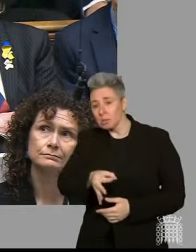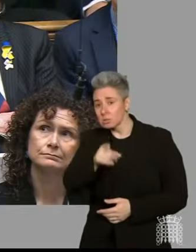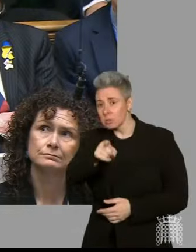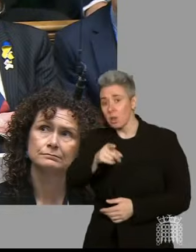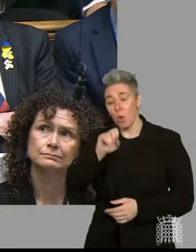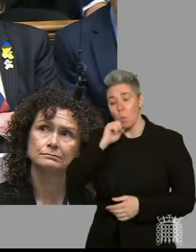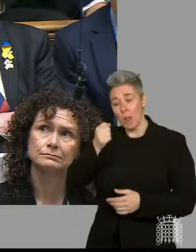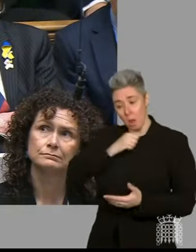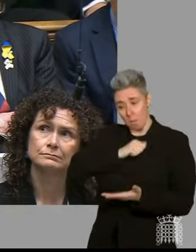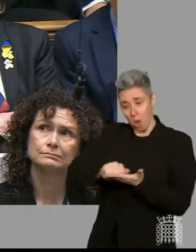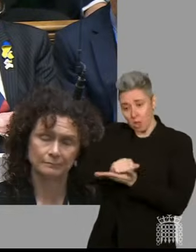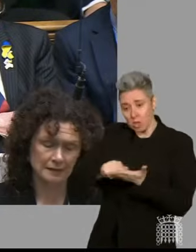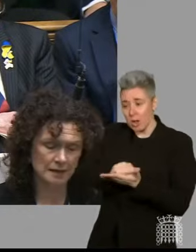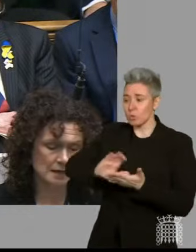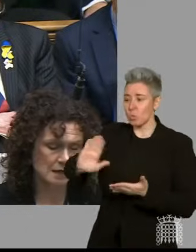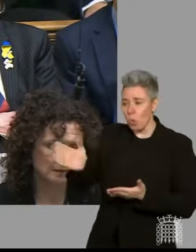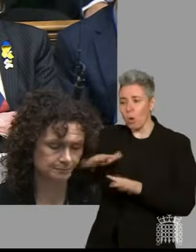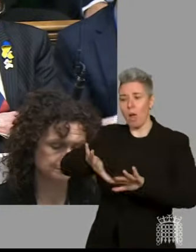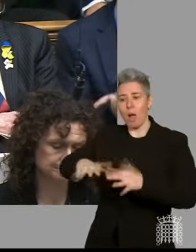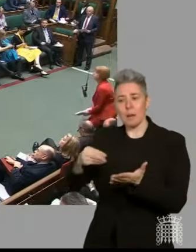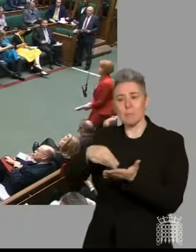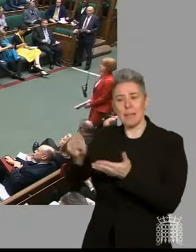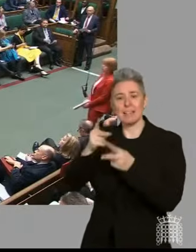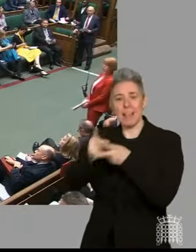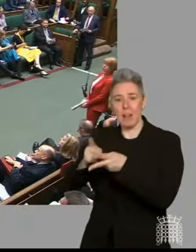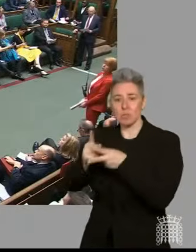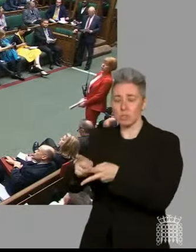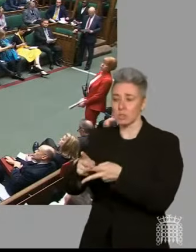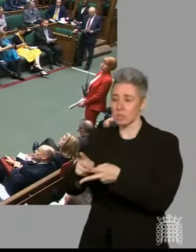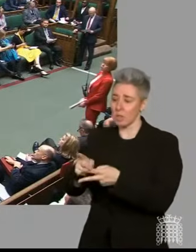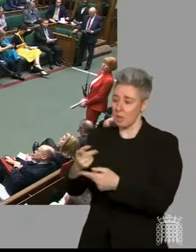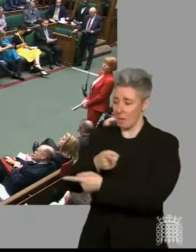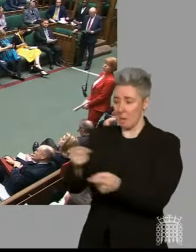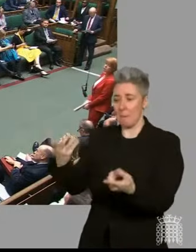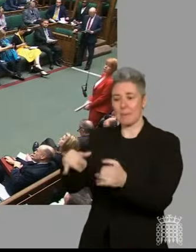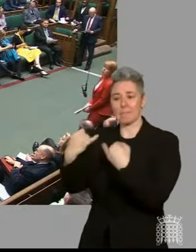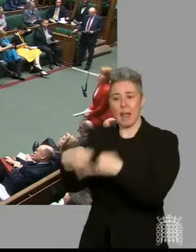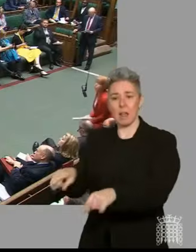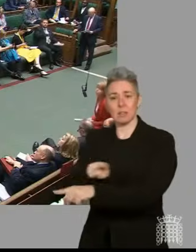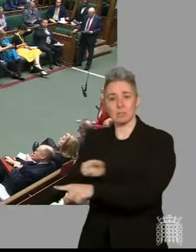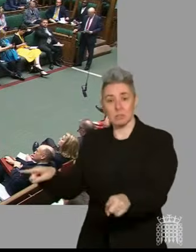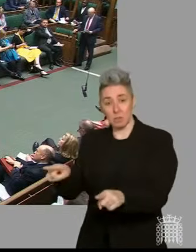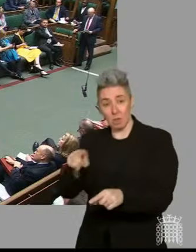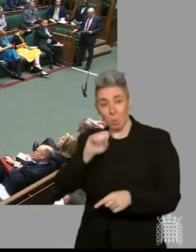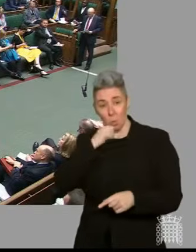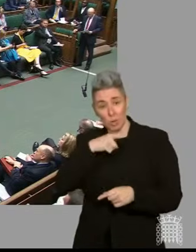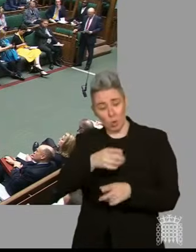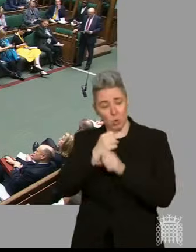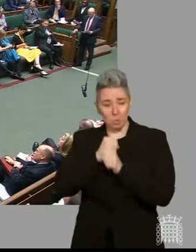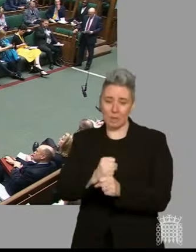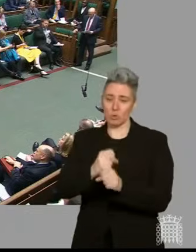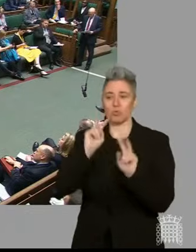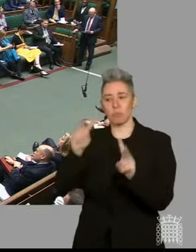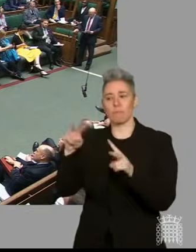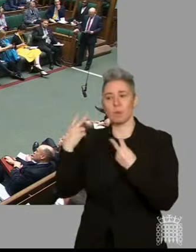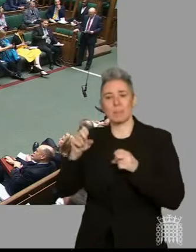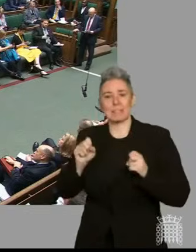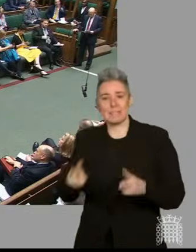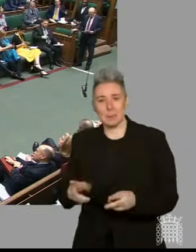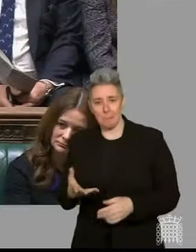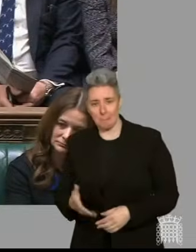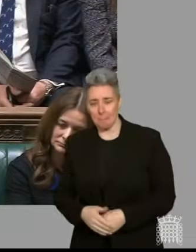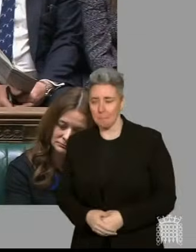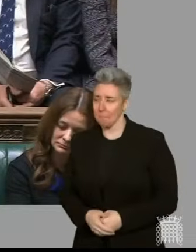full review of the system? Deputy Prime Minister. Well, first of all, I pay tribute to all those unpaid carers. Indeed, I met some of